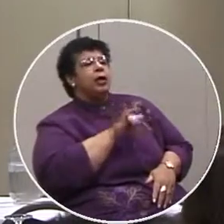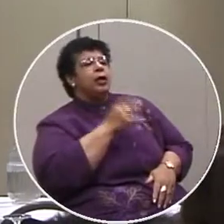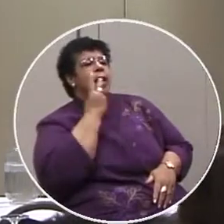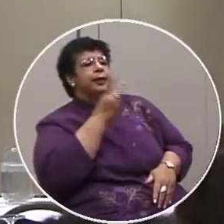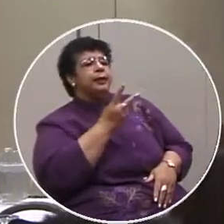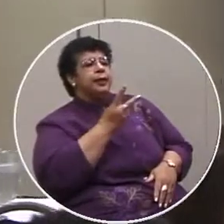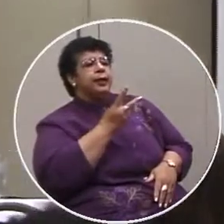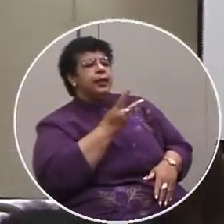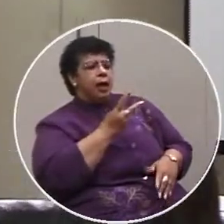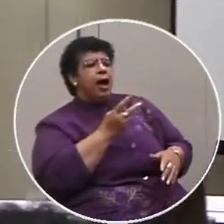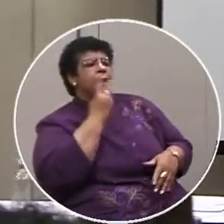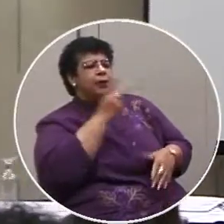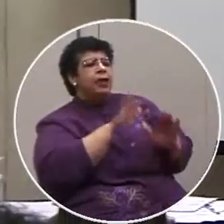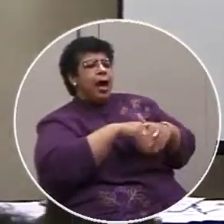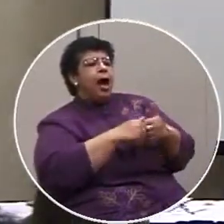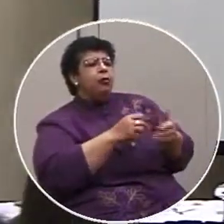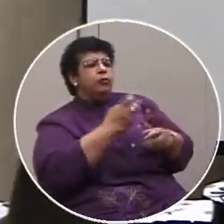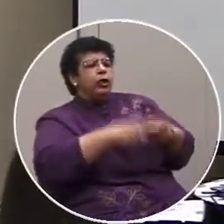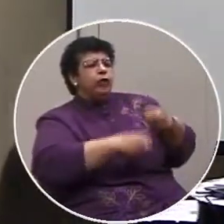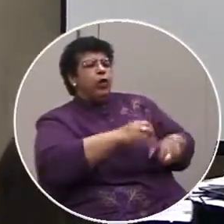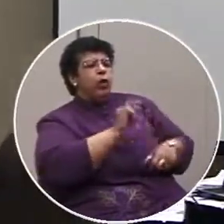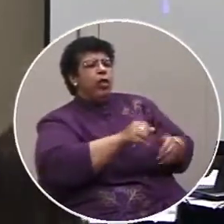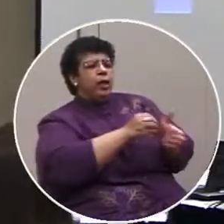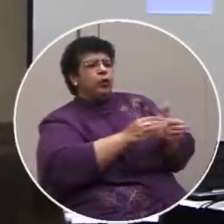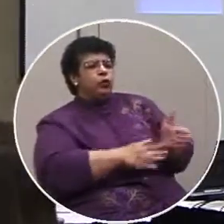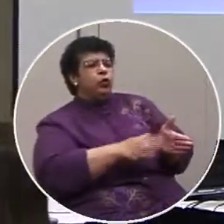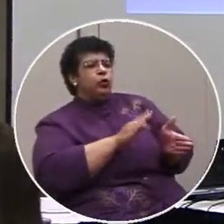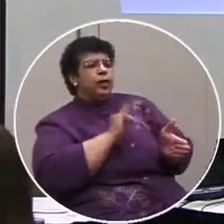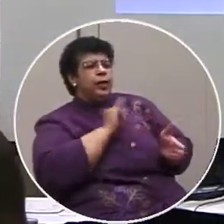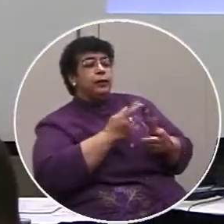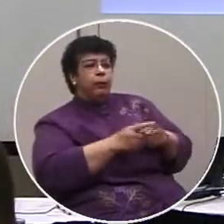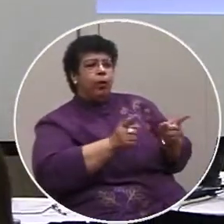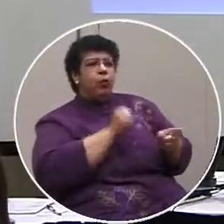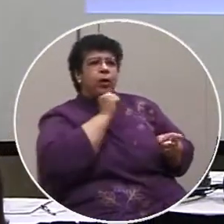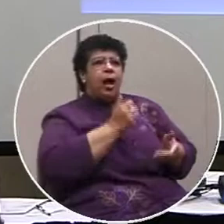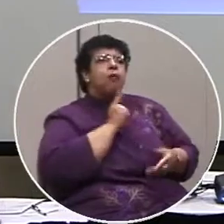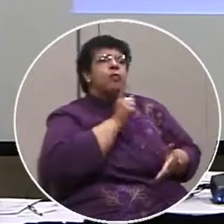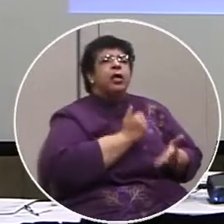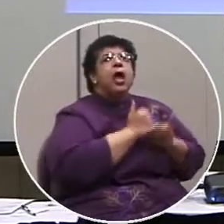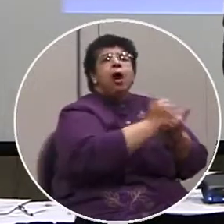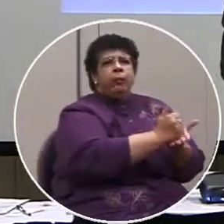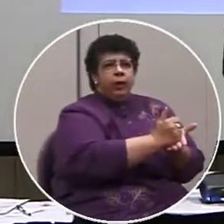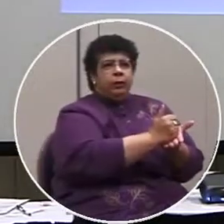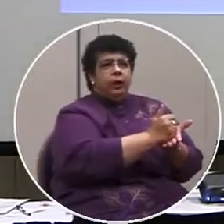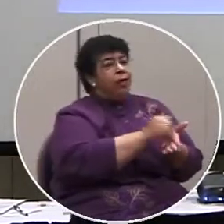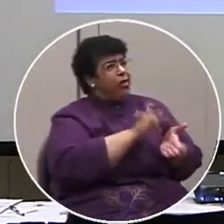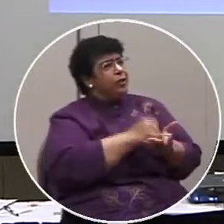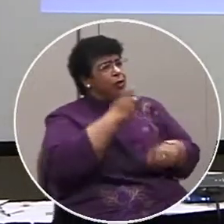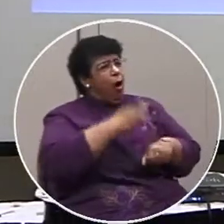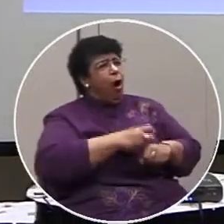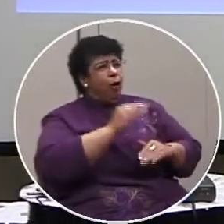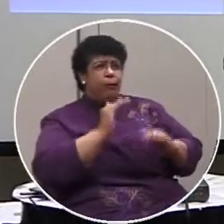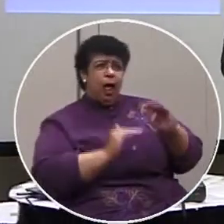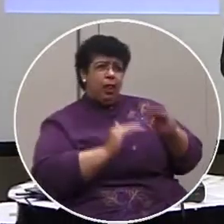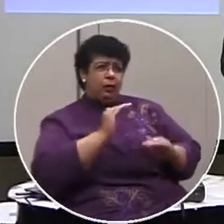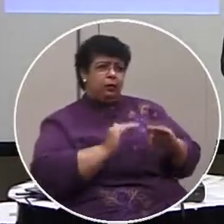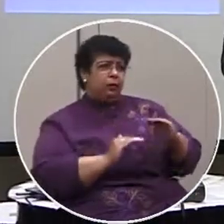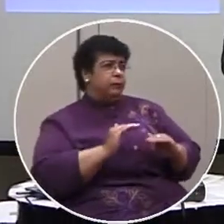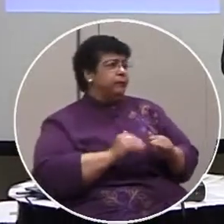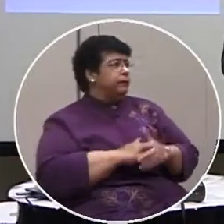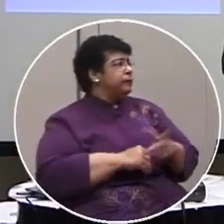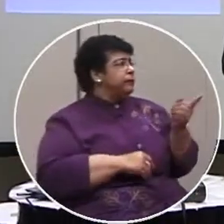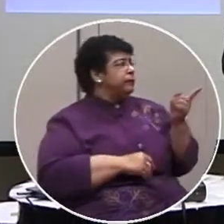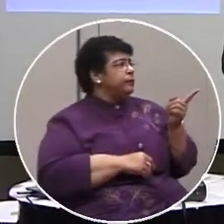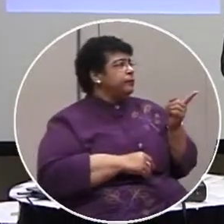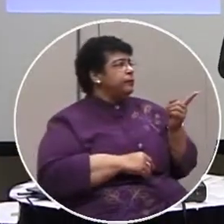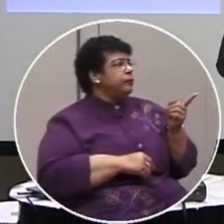we're not moving us any closer towards helping that student be successful. And that's a hard balance. Hard balance. Good question. I